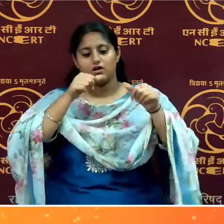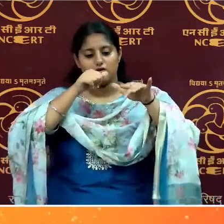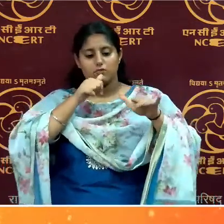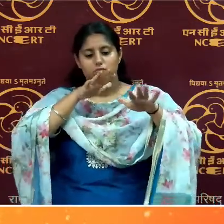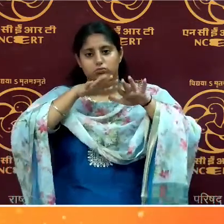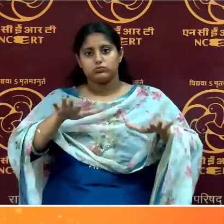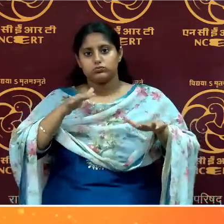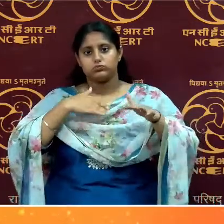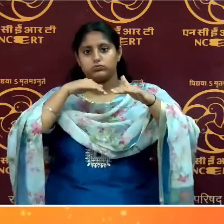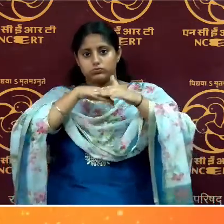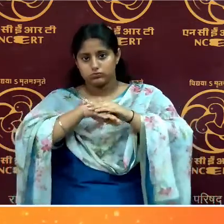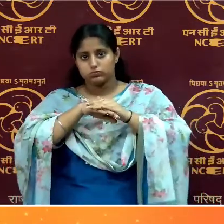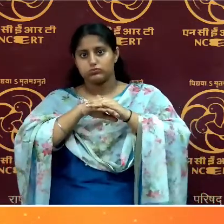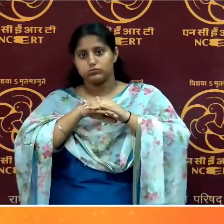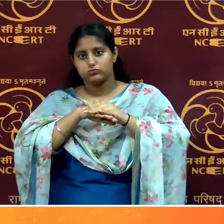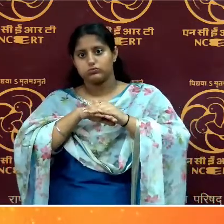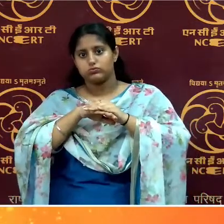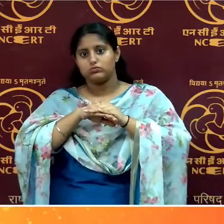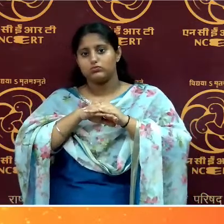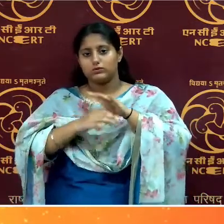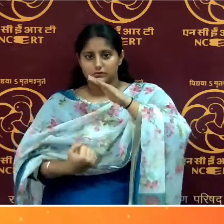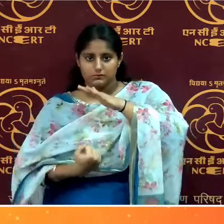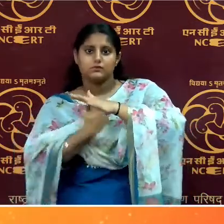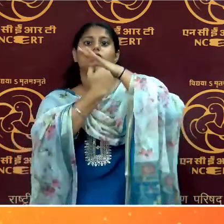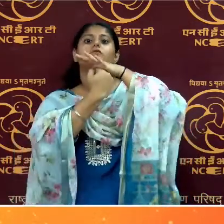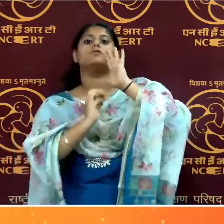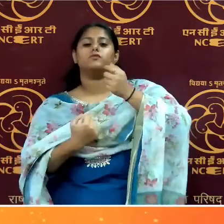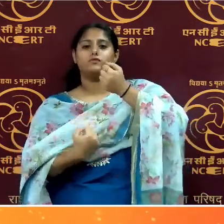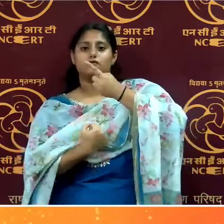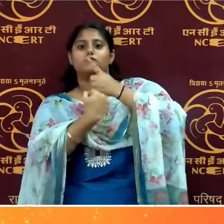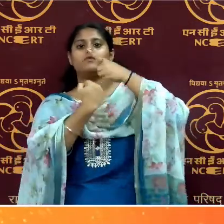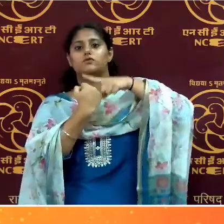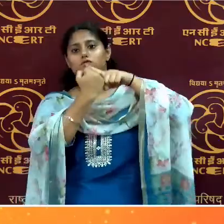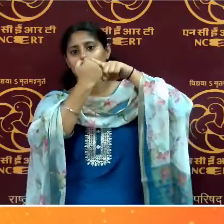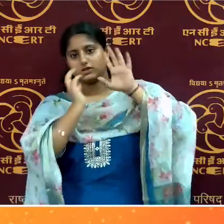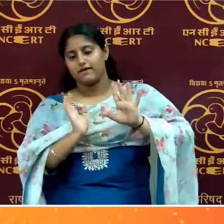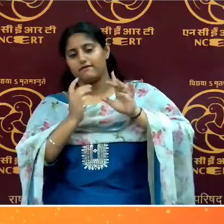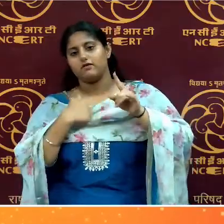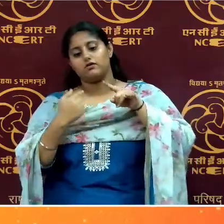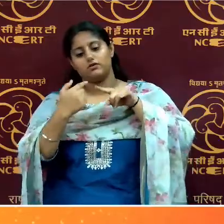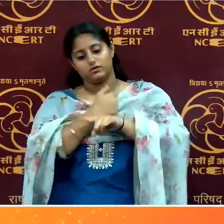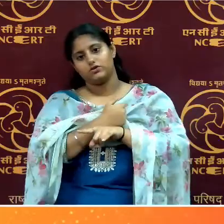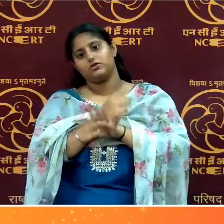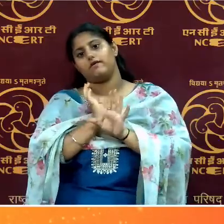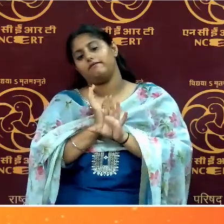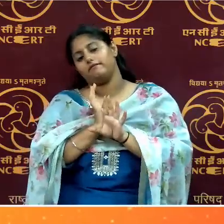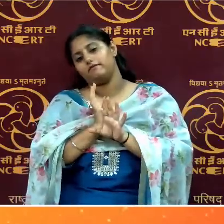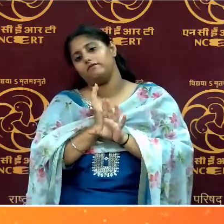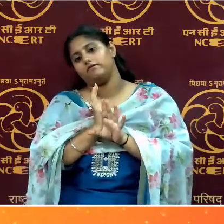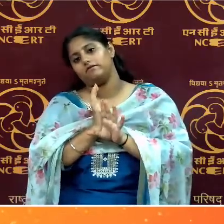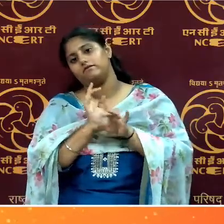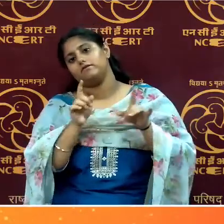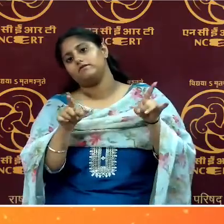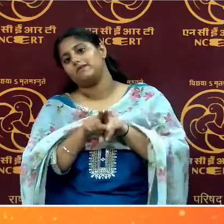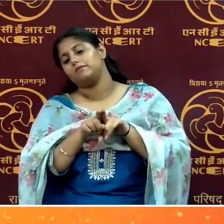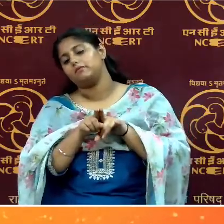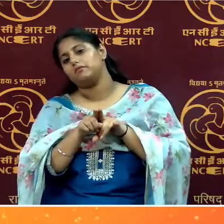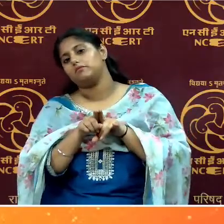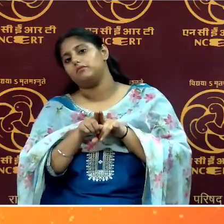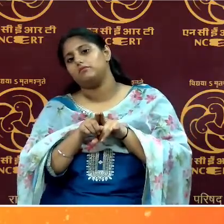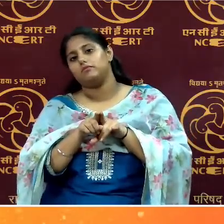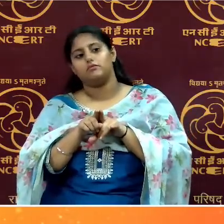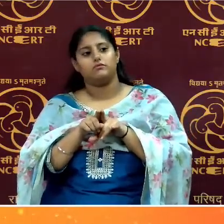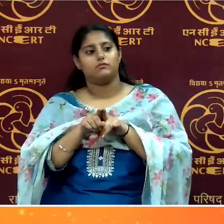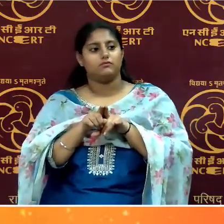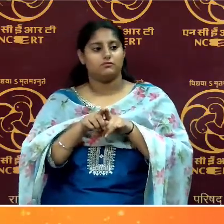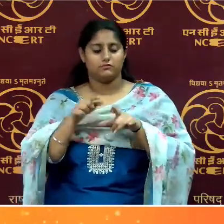also exerting force. Okay. and that force is perpendicular, right? So if say I